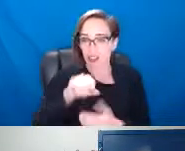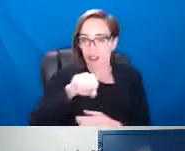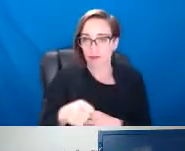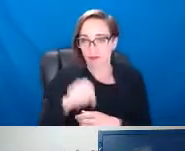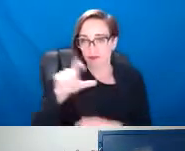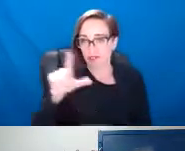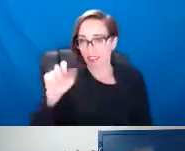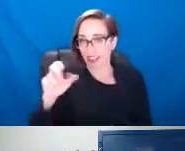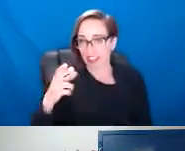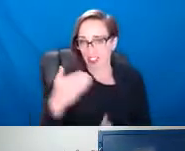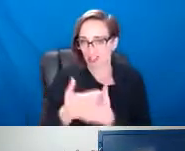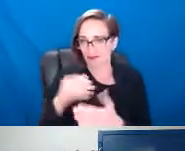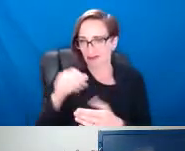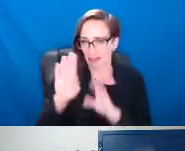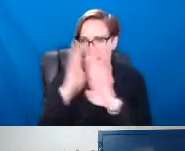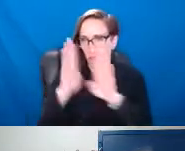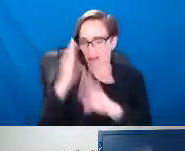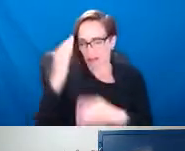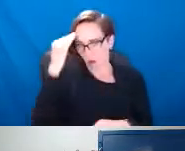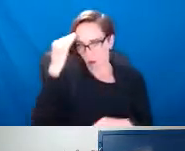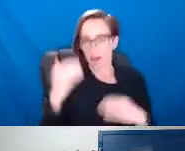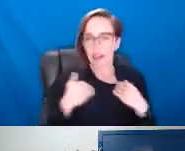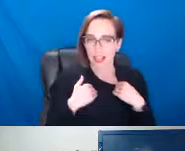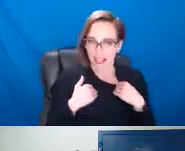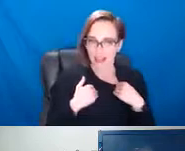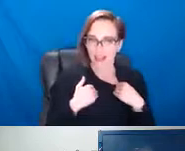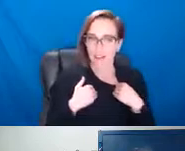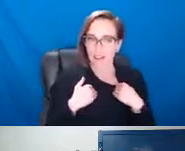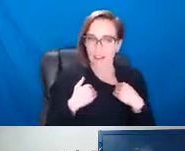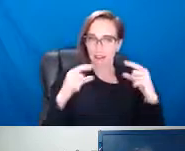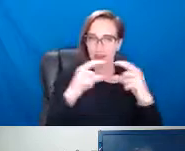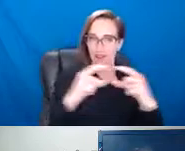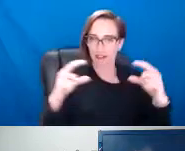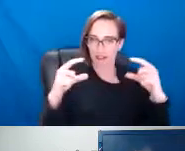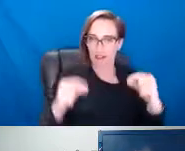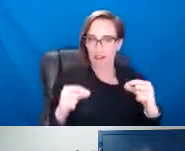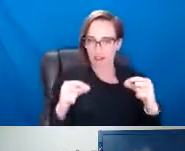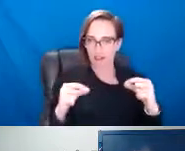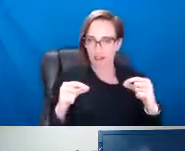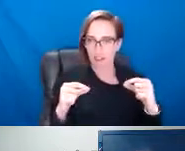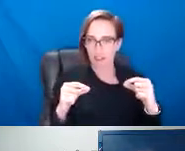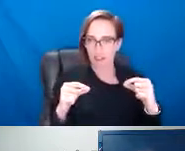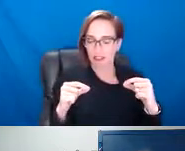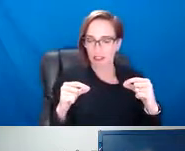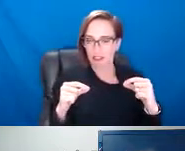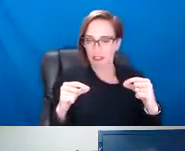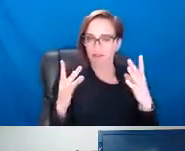the door, a strip, a rectangular strip of textured